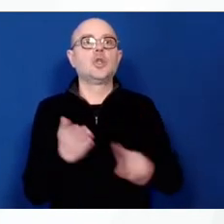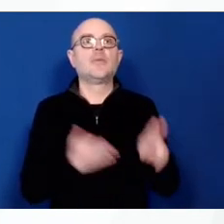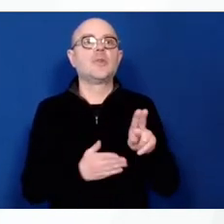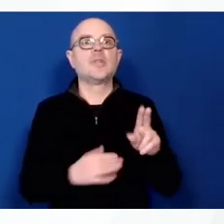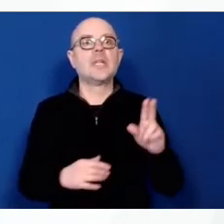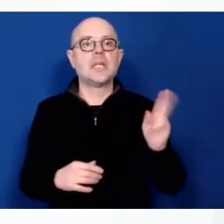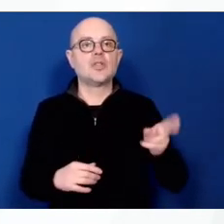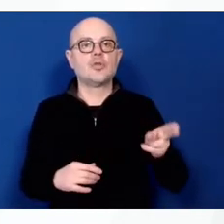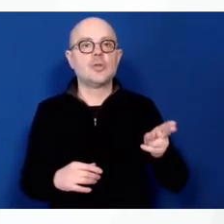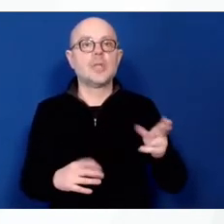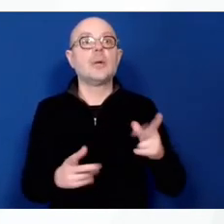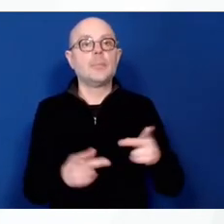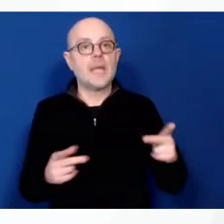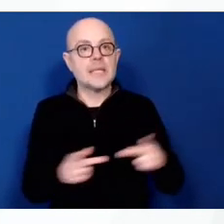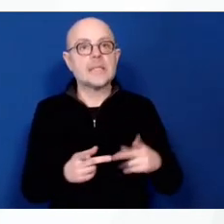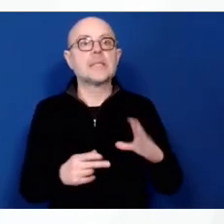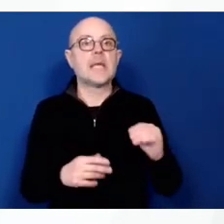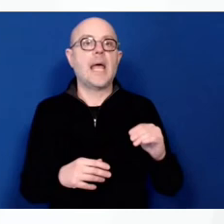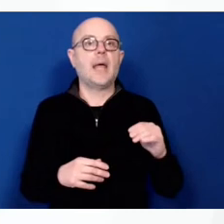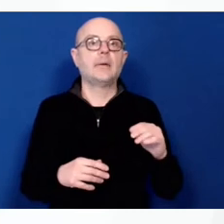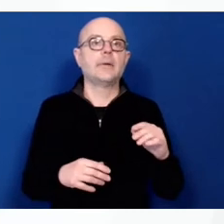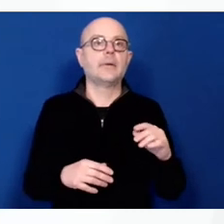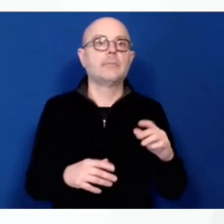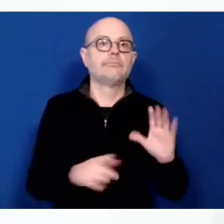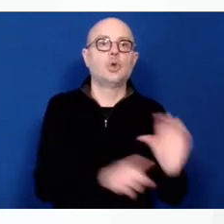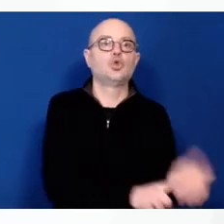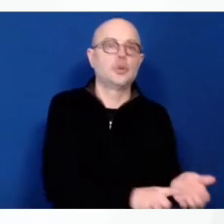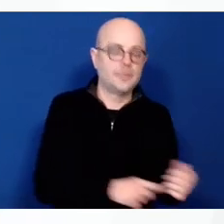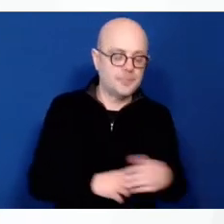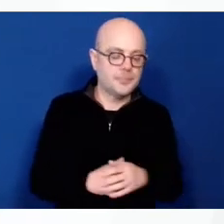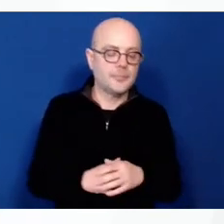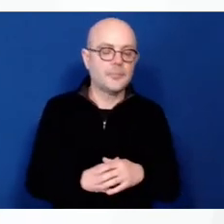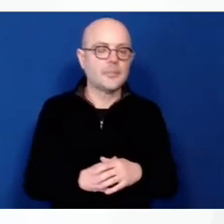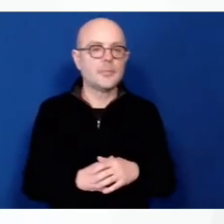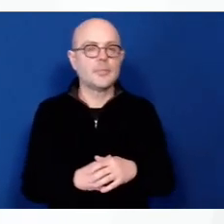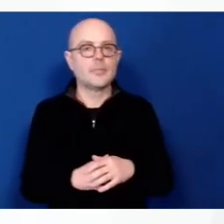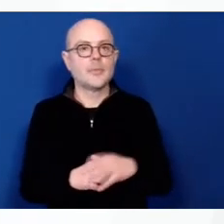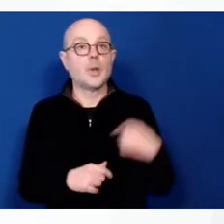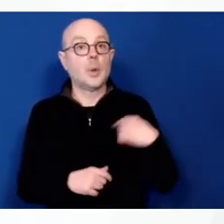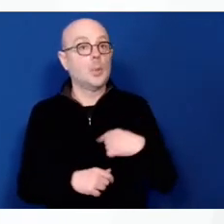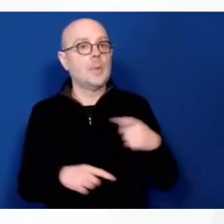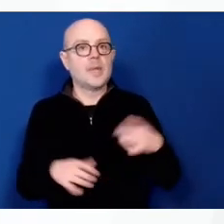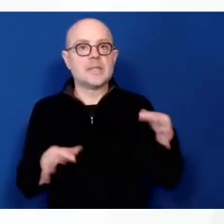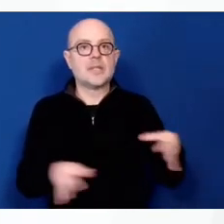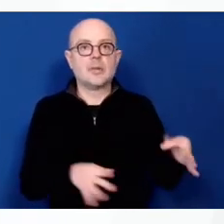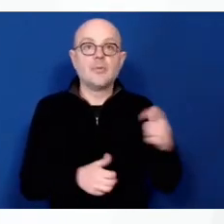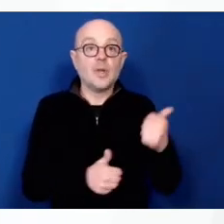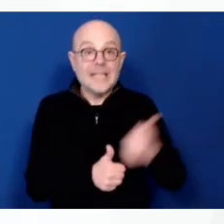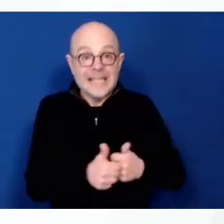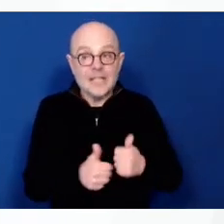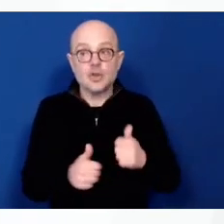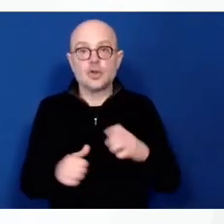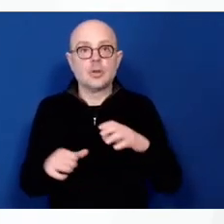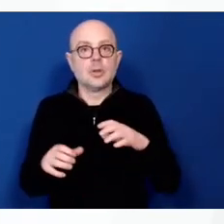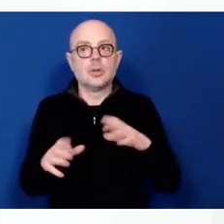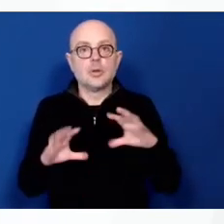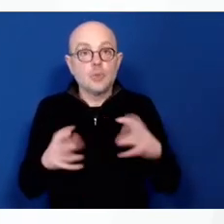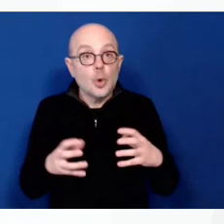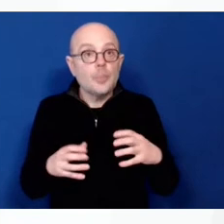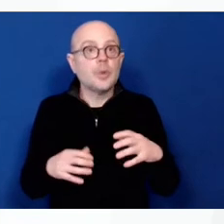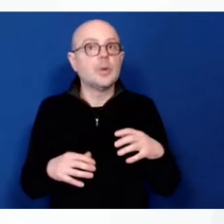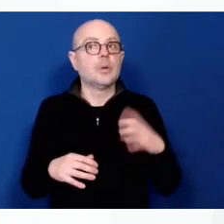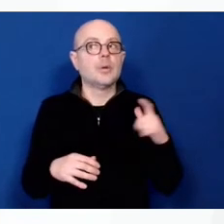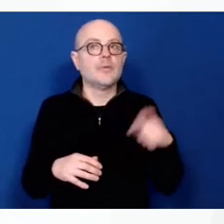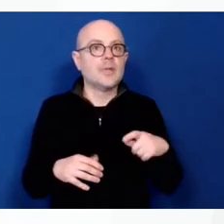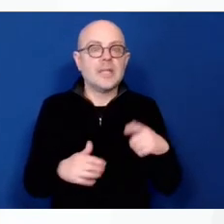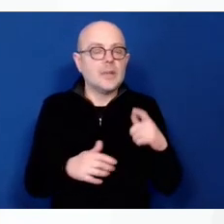places. We must determine for each individual and each institution our commitment, our goals, and the pathway